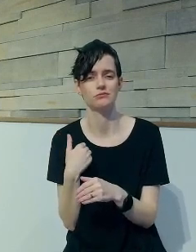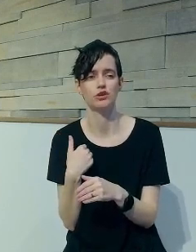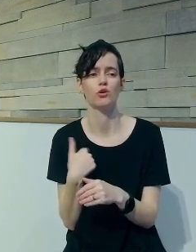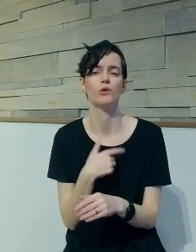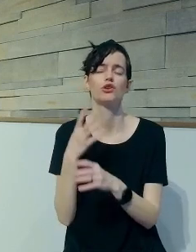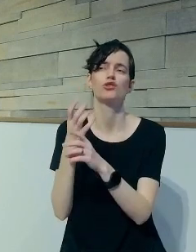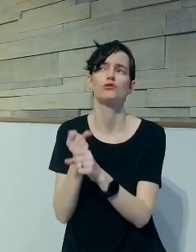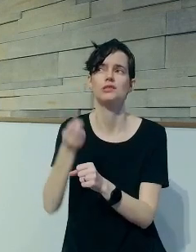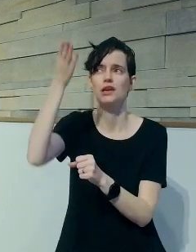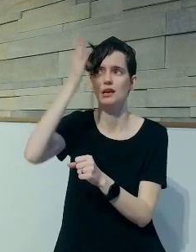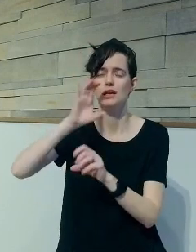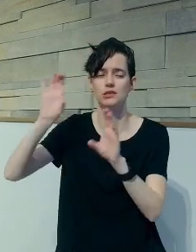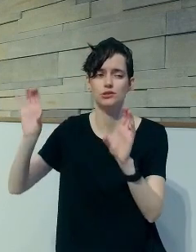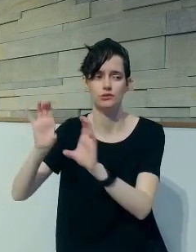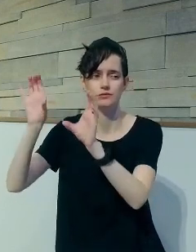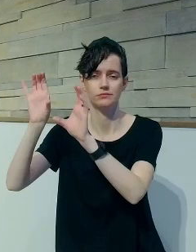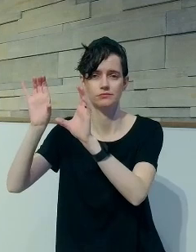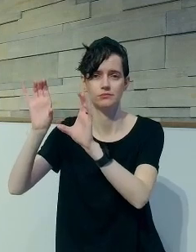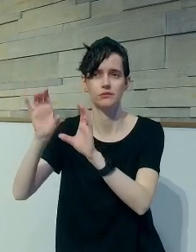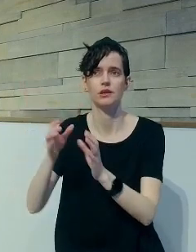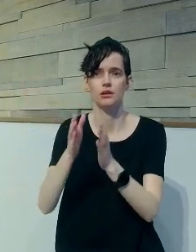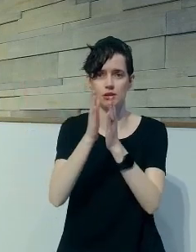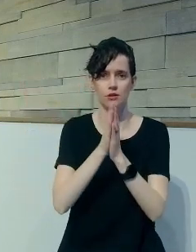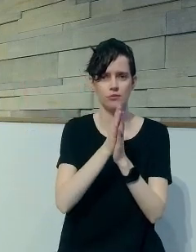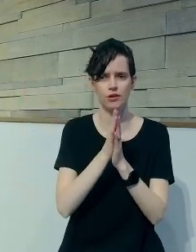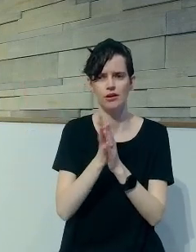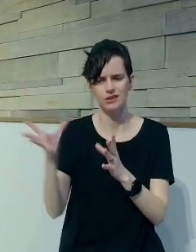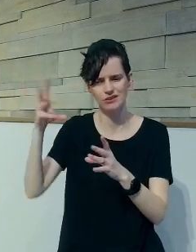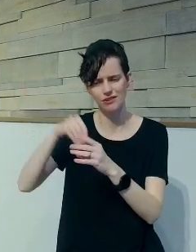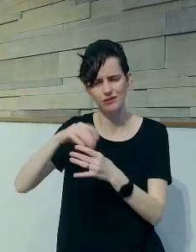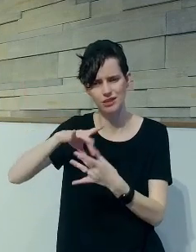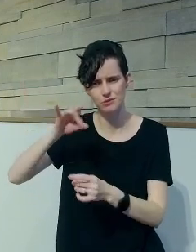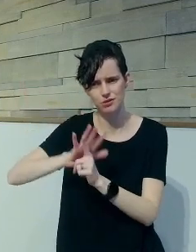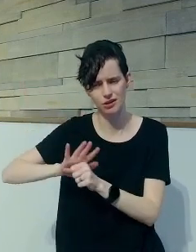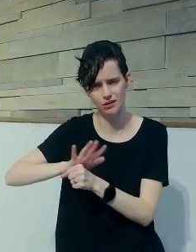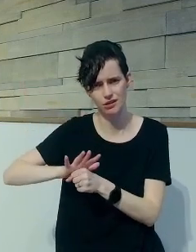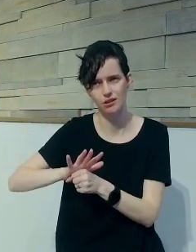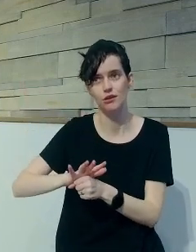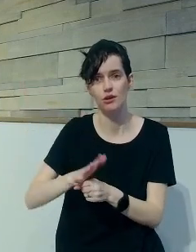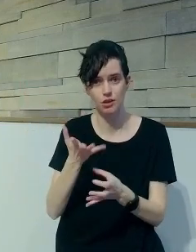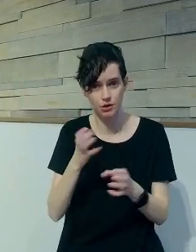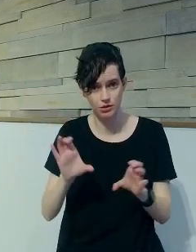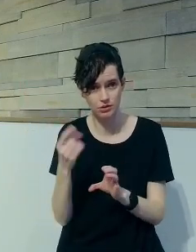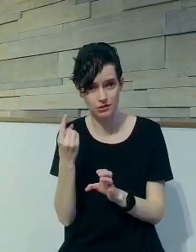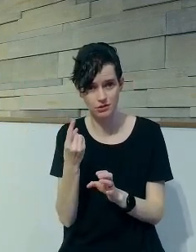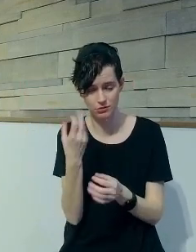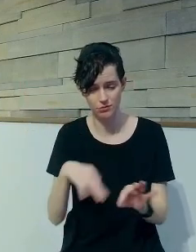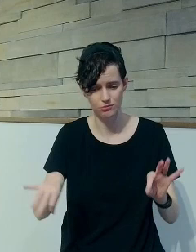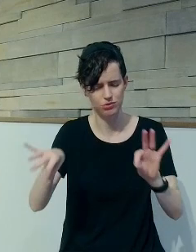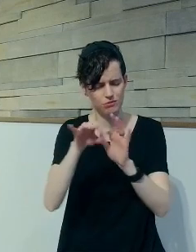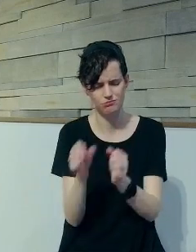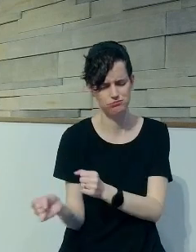And we trust in what God does. Prayer engages the spiritual realm. Folks, you want to do something that's